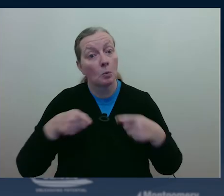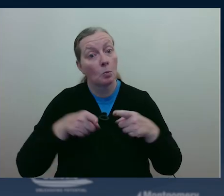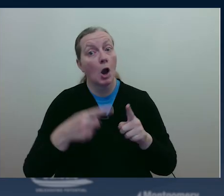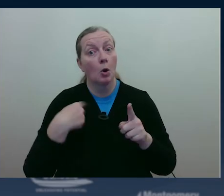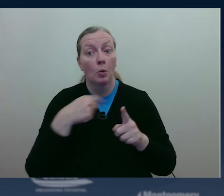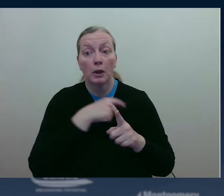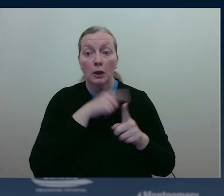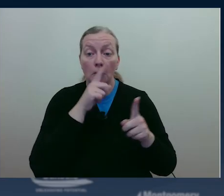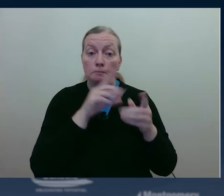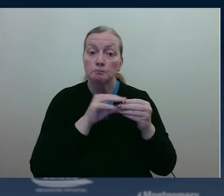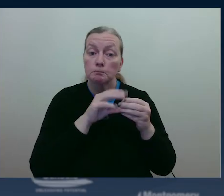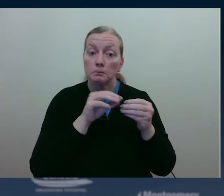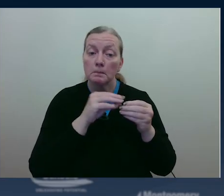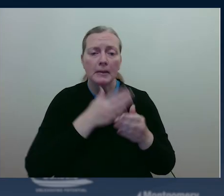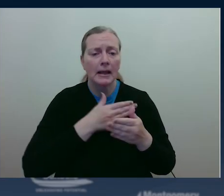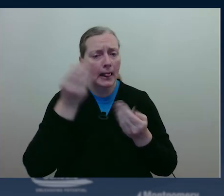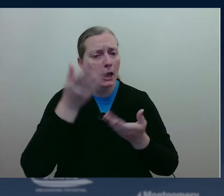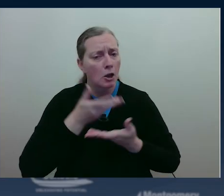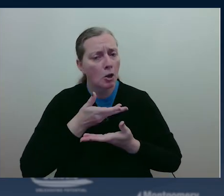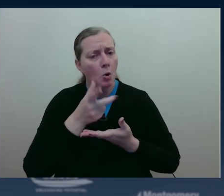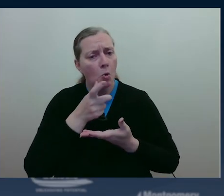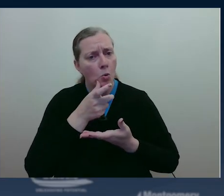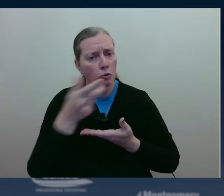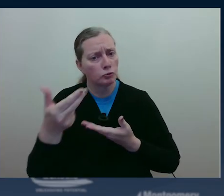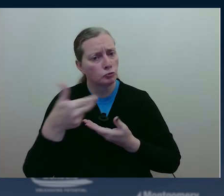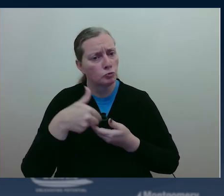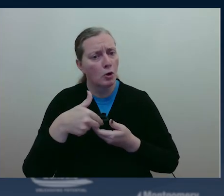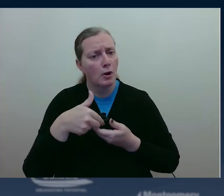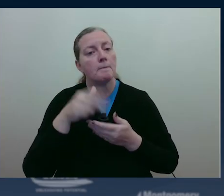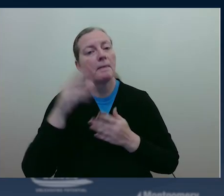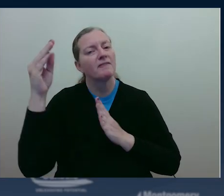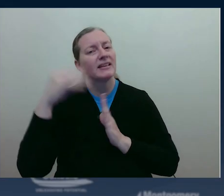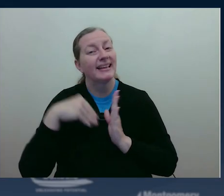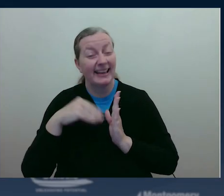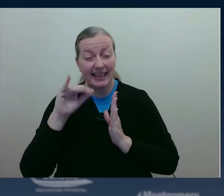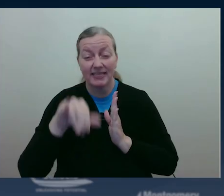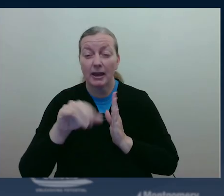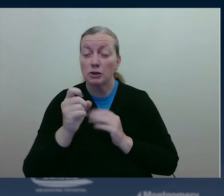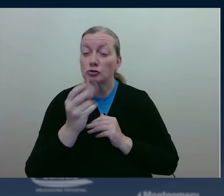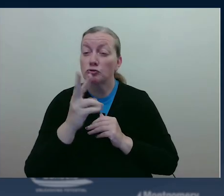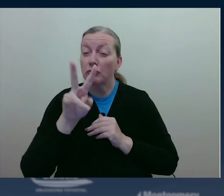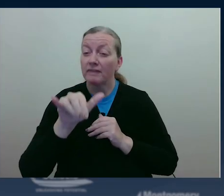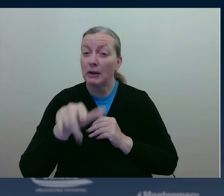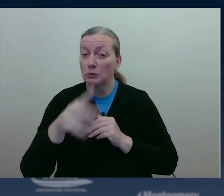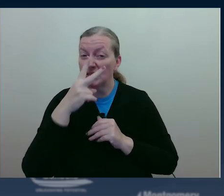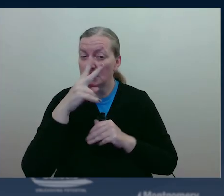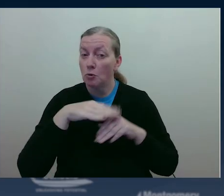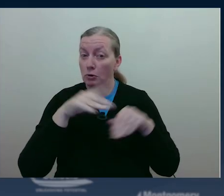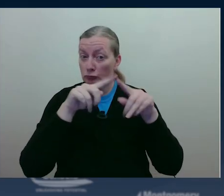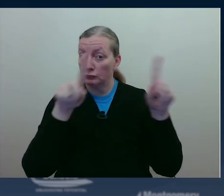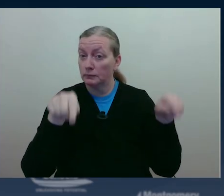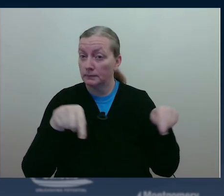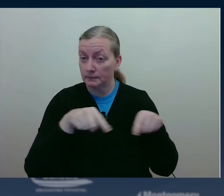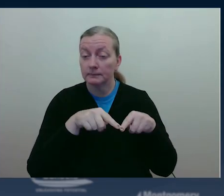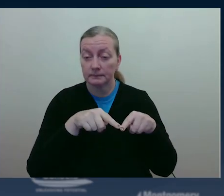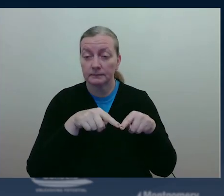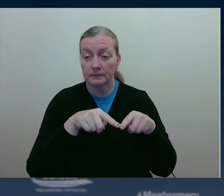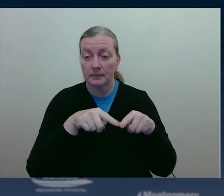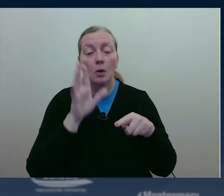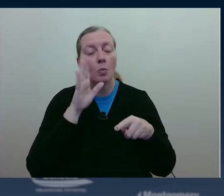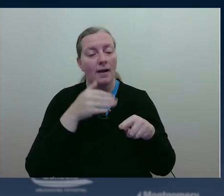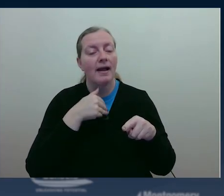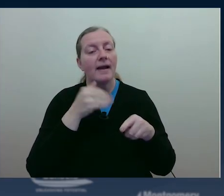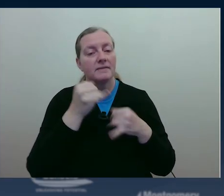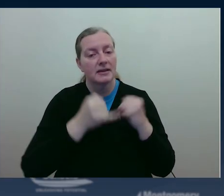by completing the short survey on the screen. We've held time at the end of the presentation for